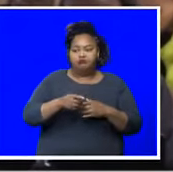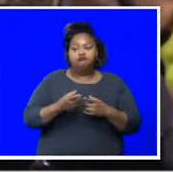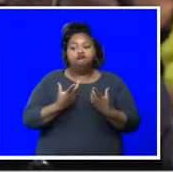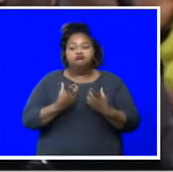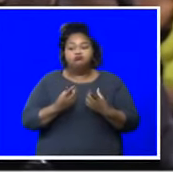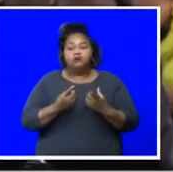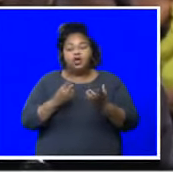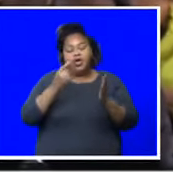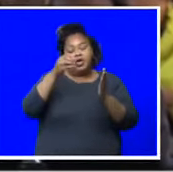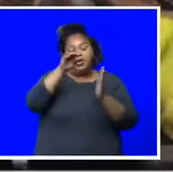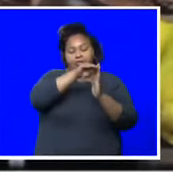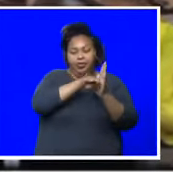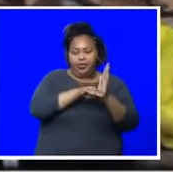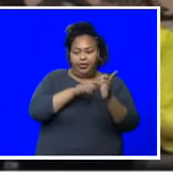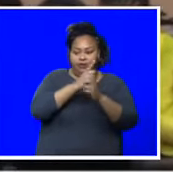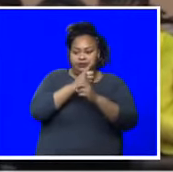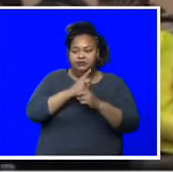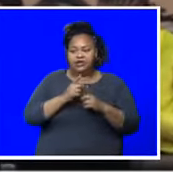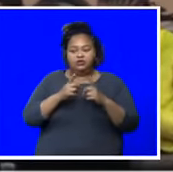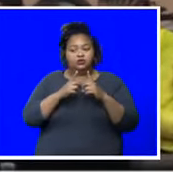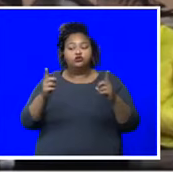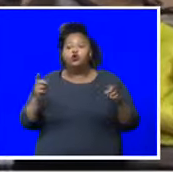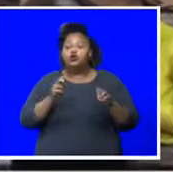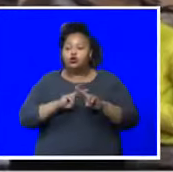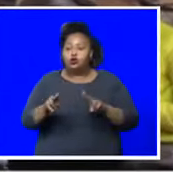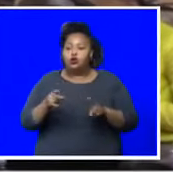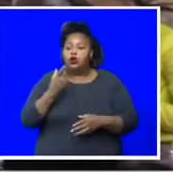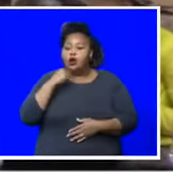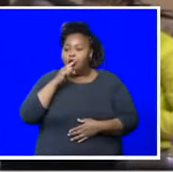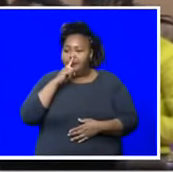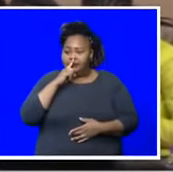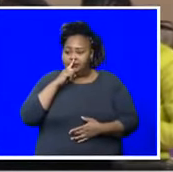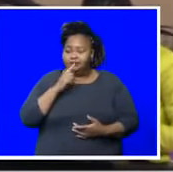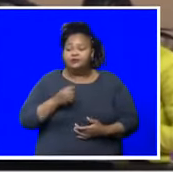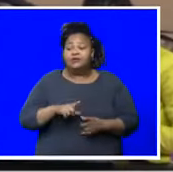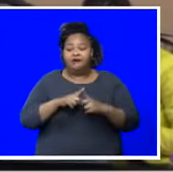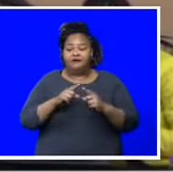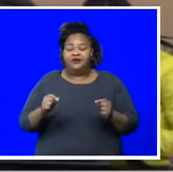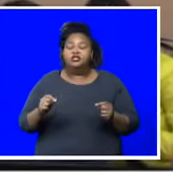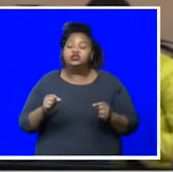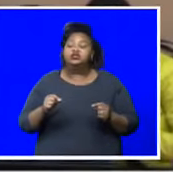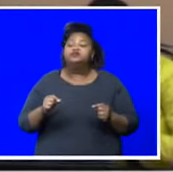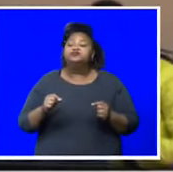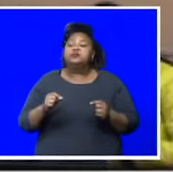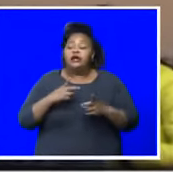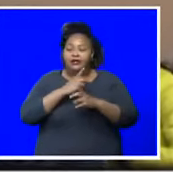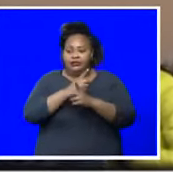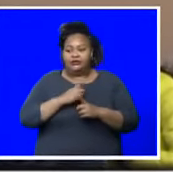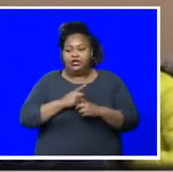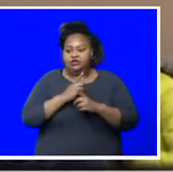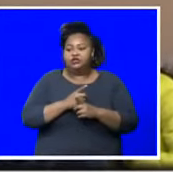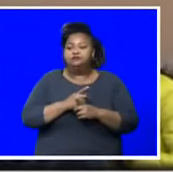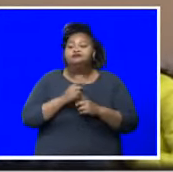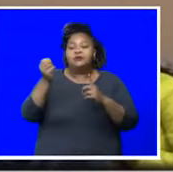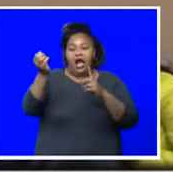achieve. But we are hoping for very meaningful engagement and we are hoping for